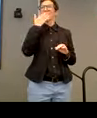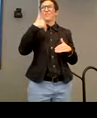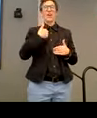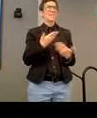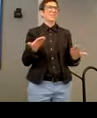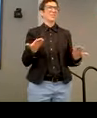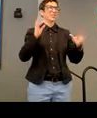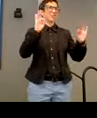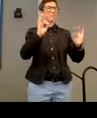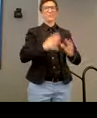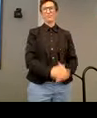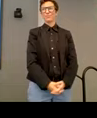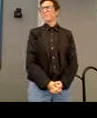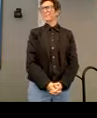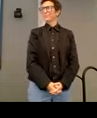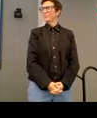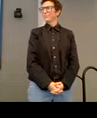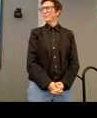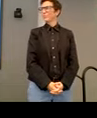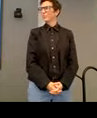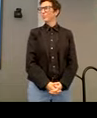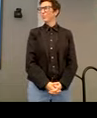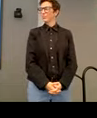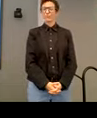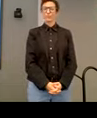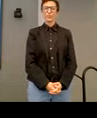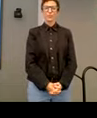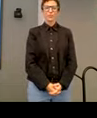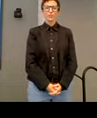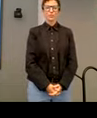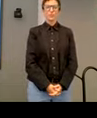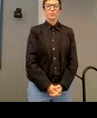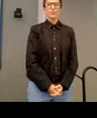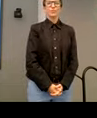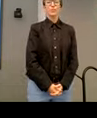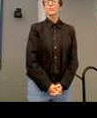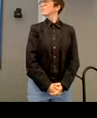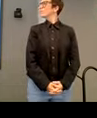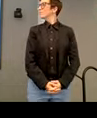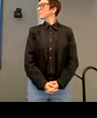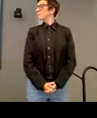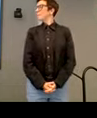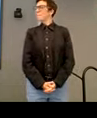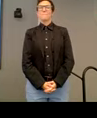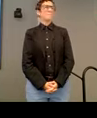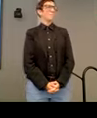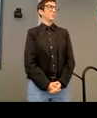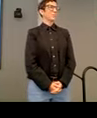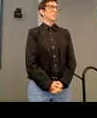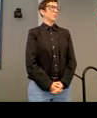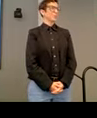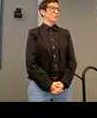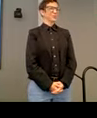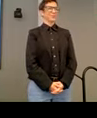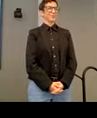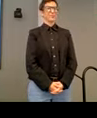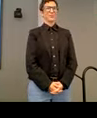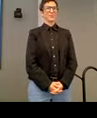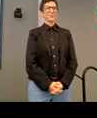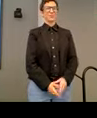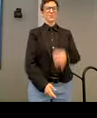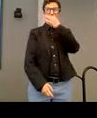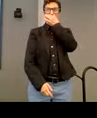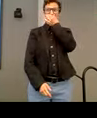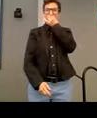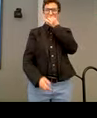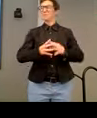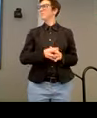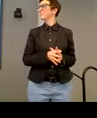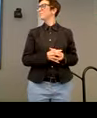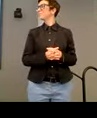so